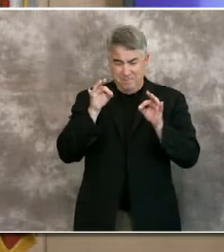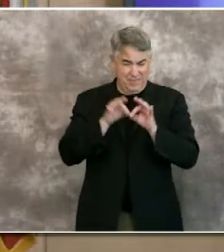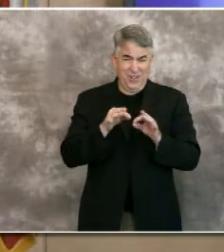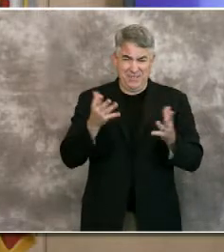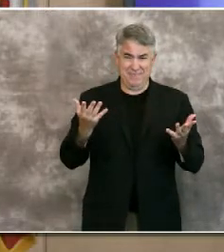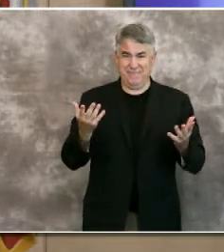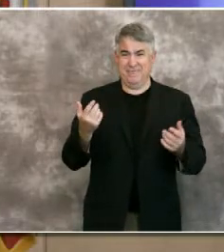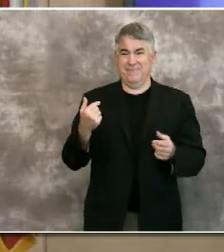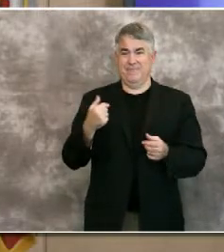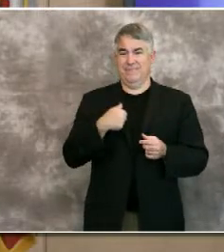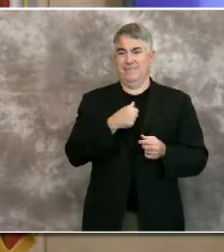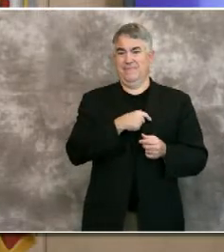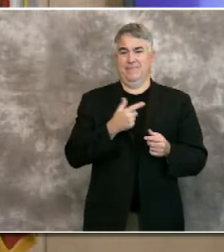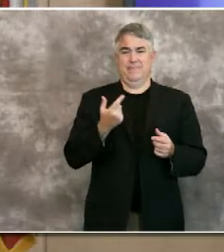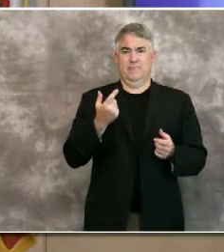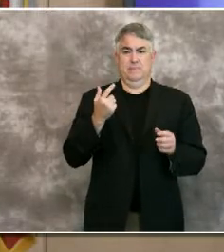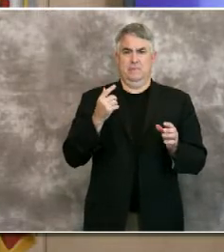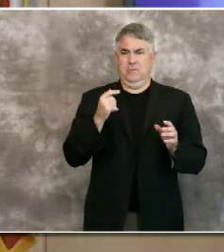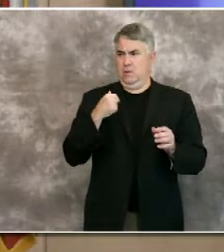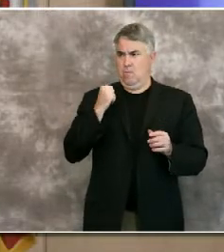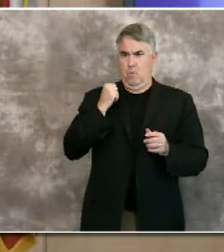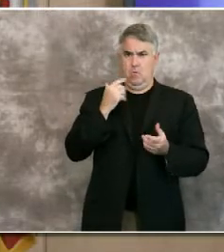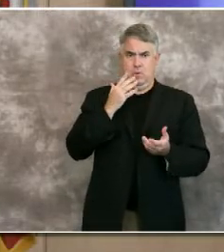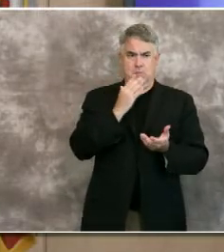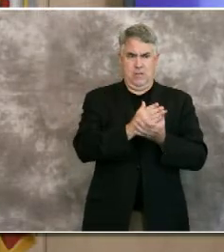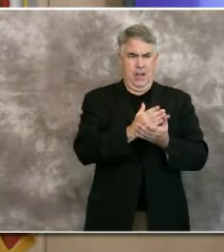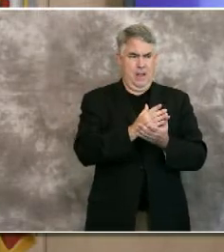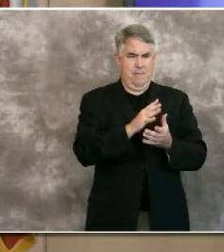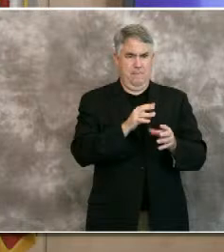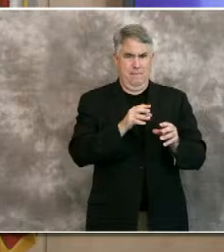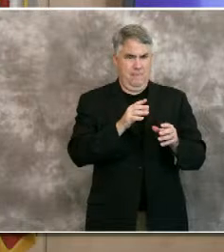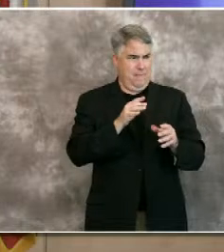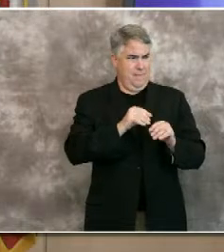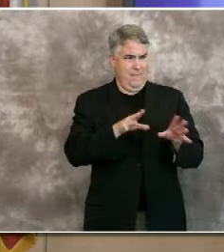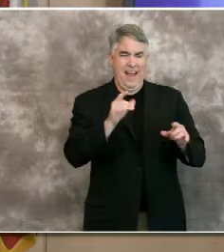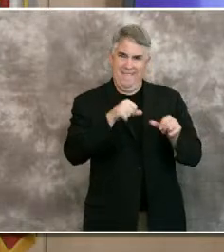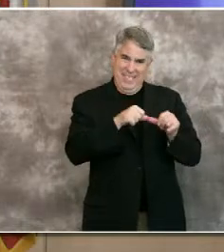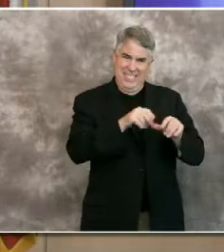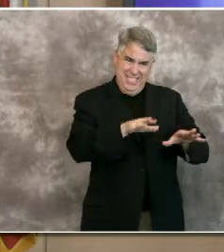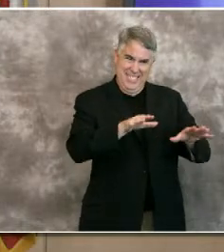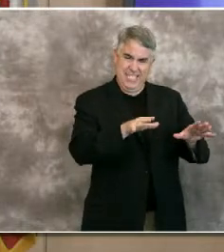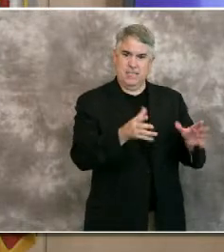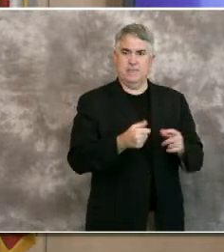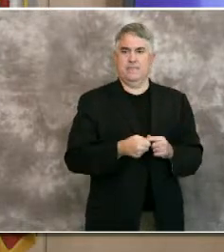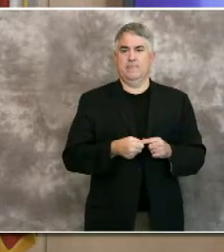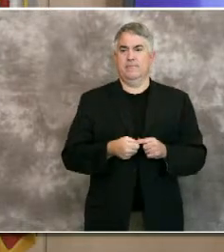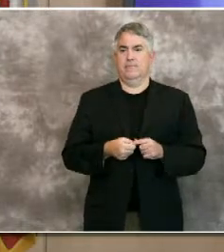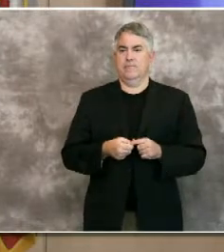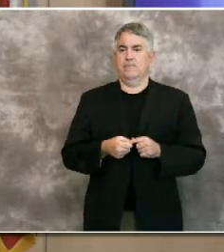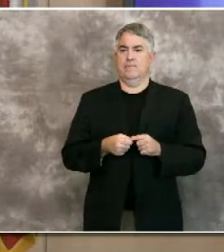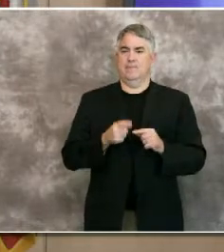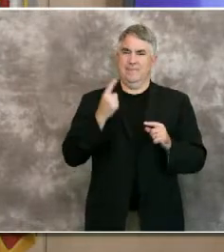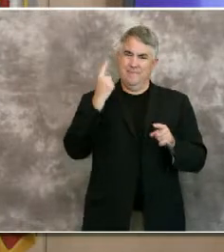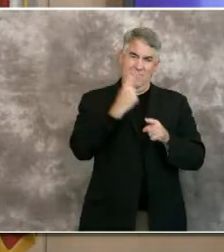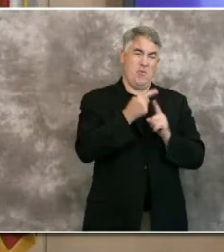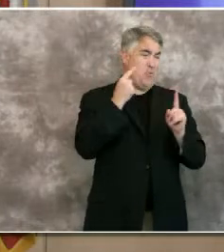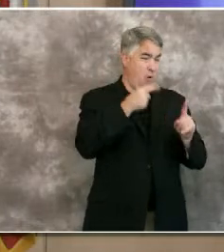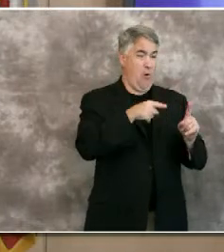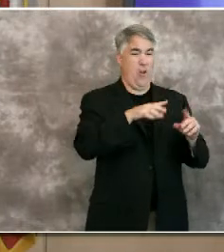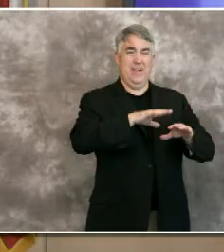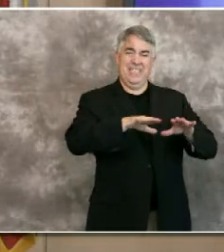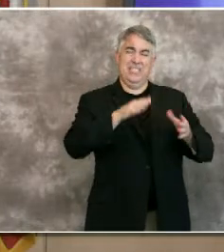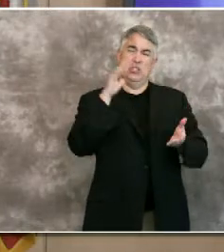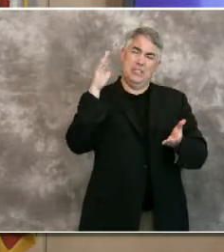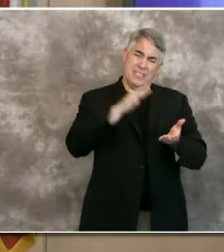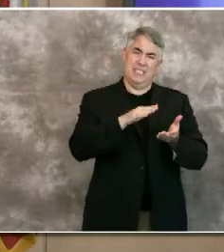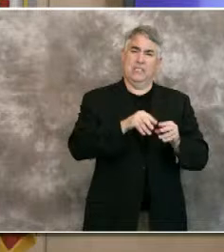we do is going to stop the spread of coronavirus, but we need to slow the spread of coronavirus. We need to contain the spread of coronavirus. And so all the measures